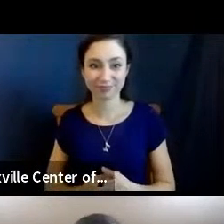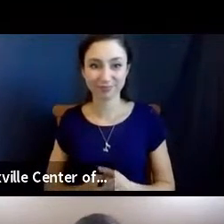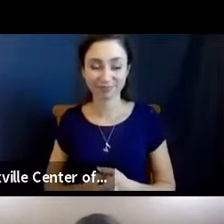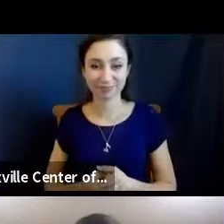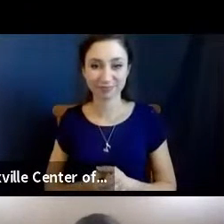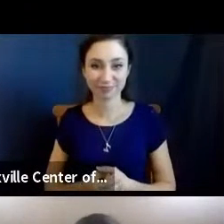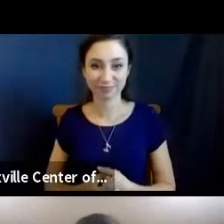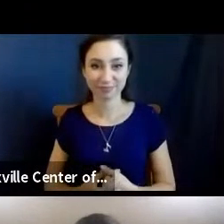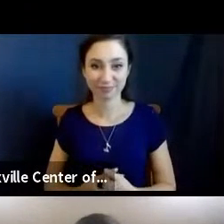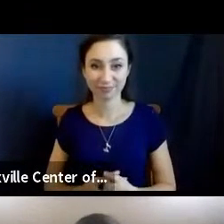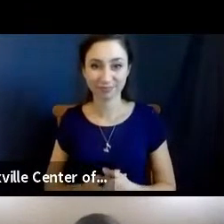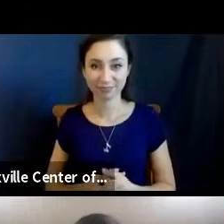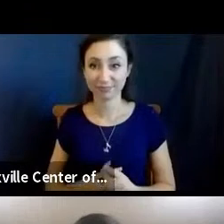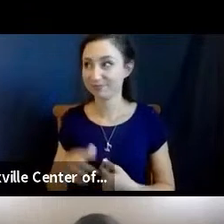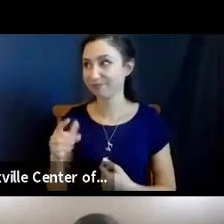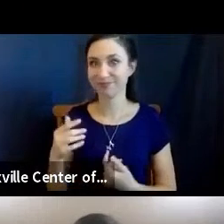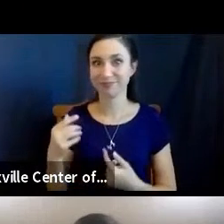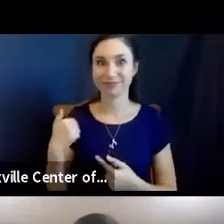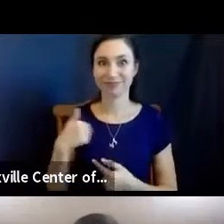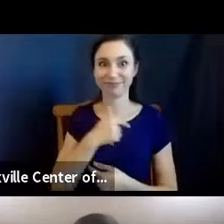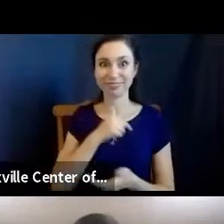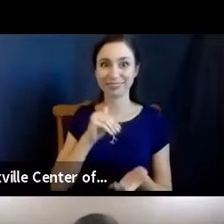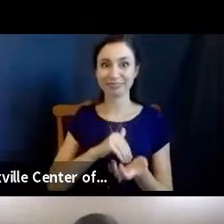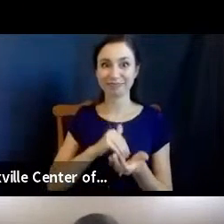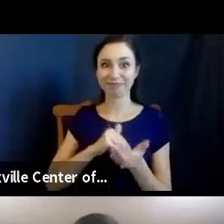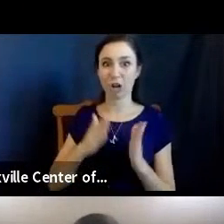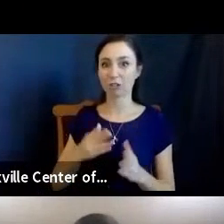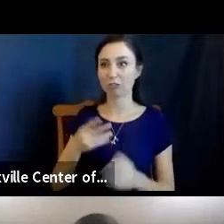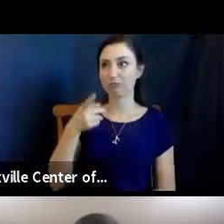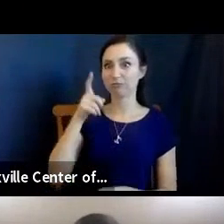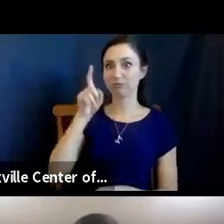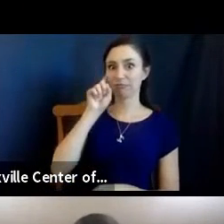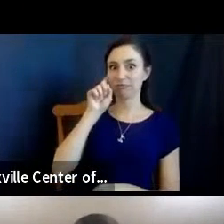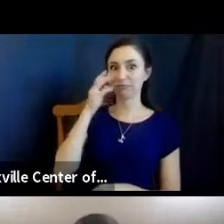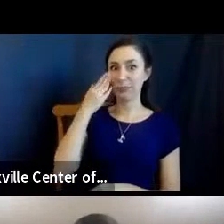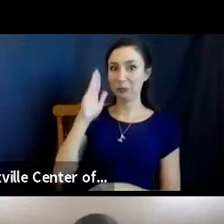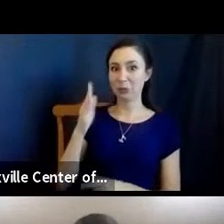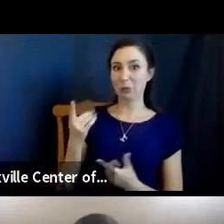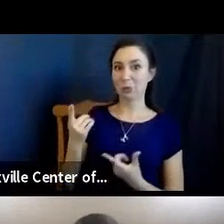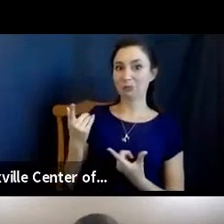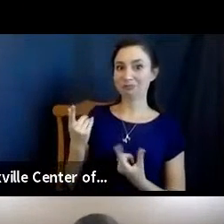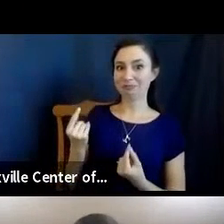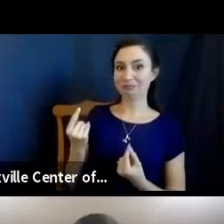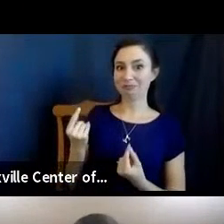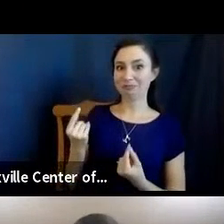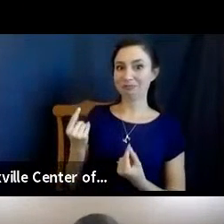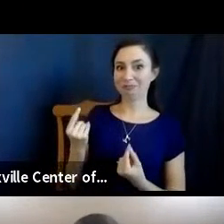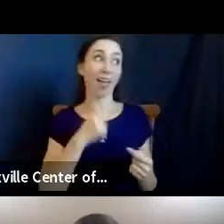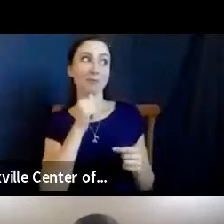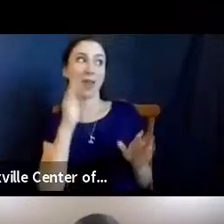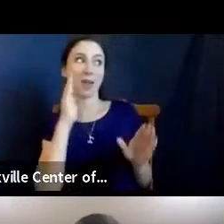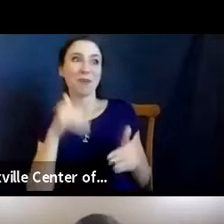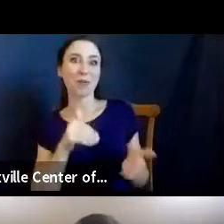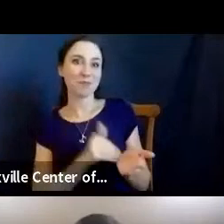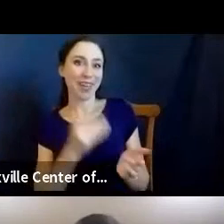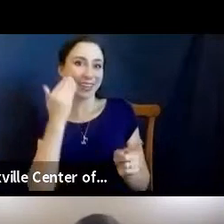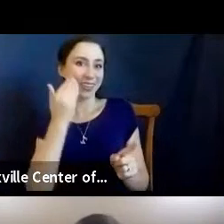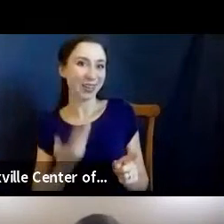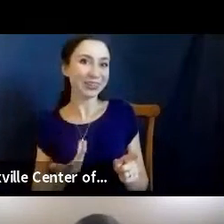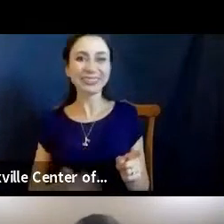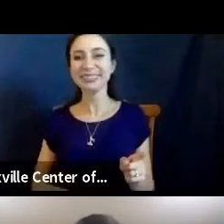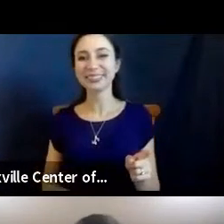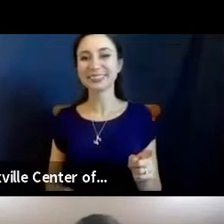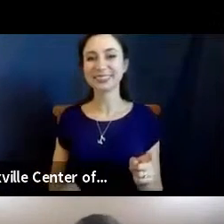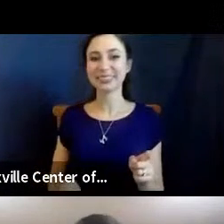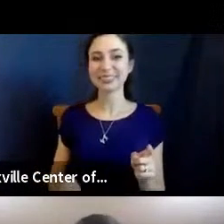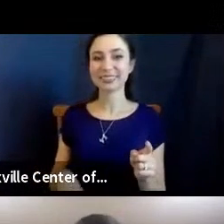You stumped all the medical professionals. Not talking about medicine. No, this is great. I just